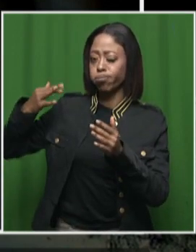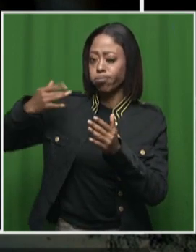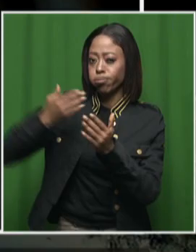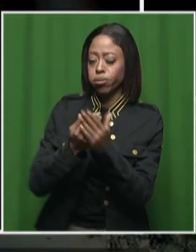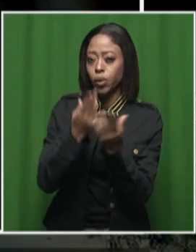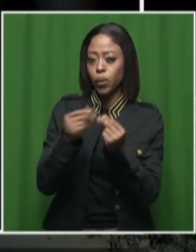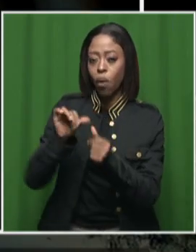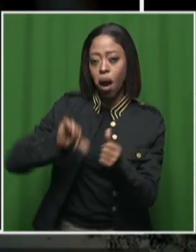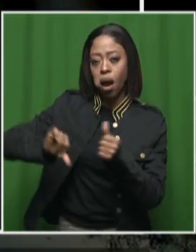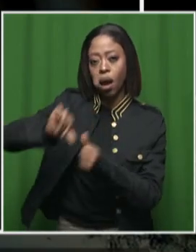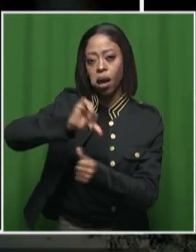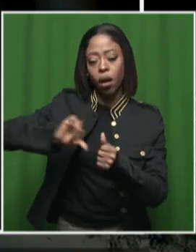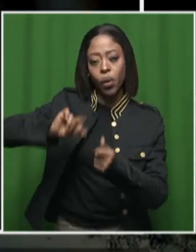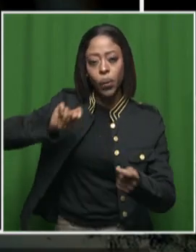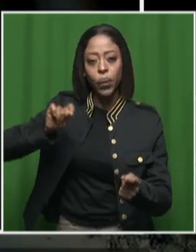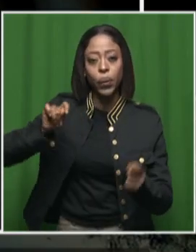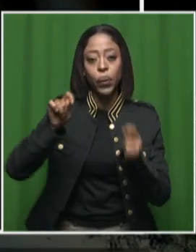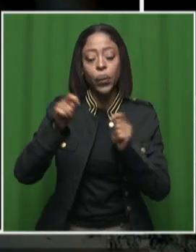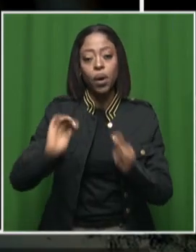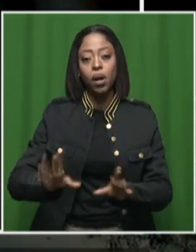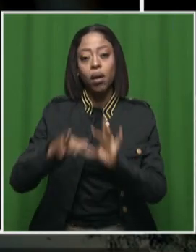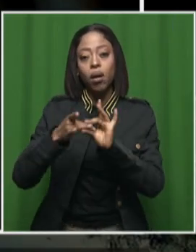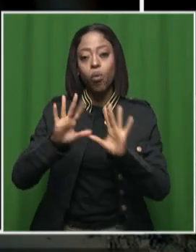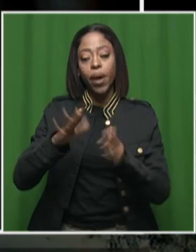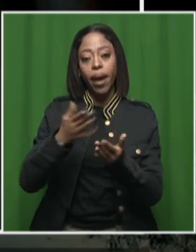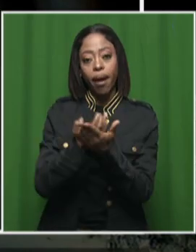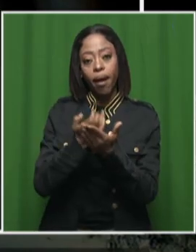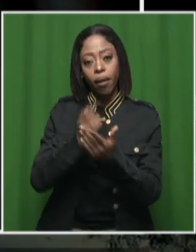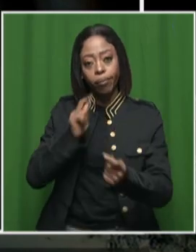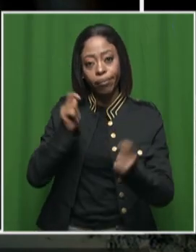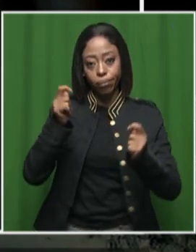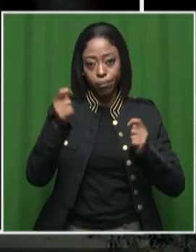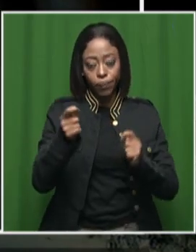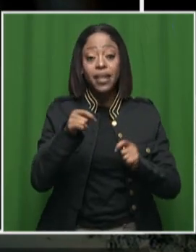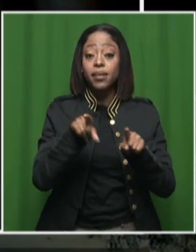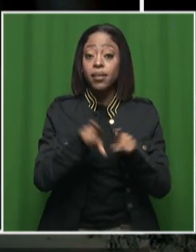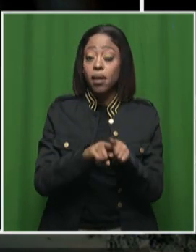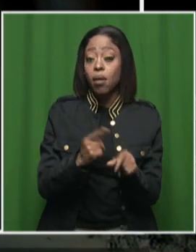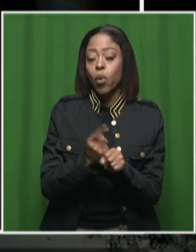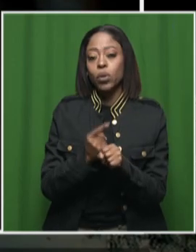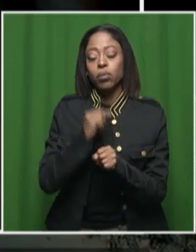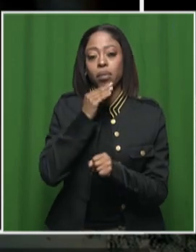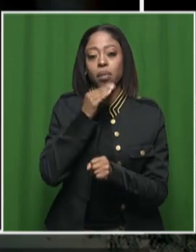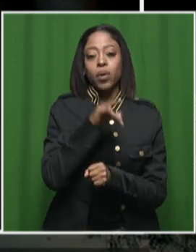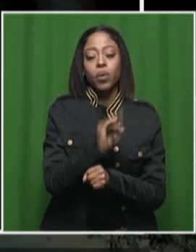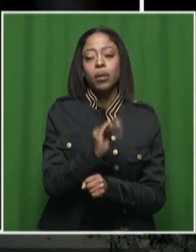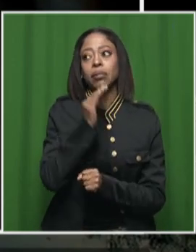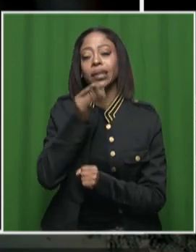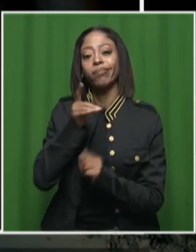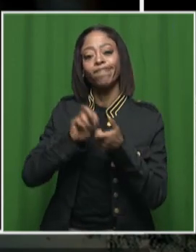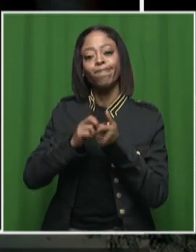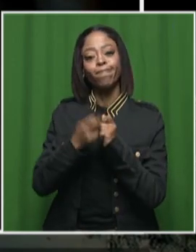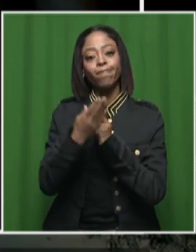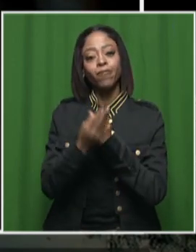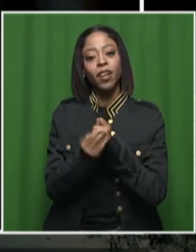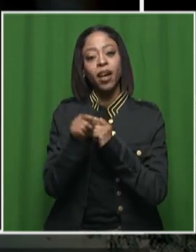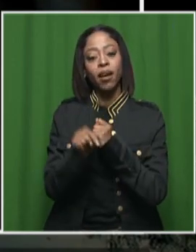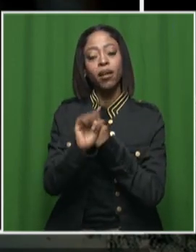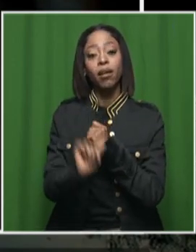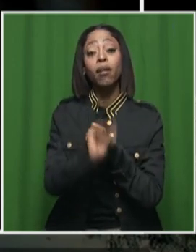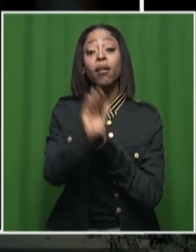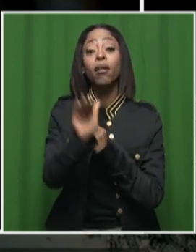social transformation. That, of course, is linked to economic transformation. And that also then speaks to the problem that South Africa faces,